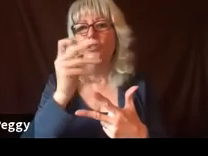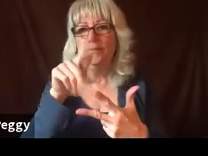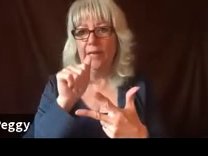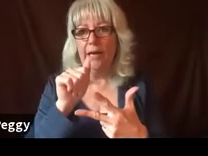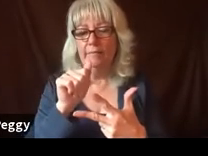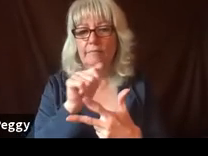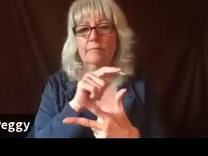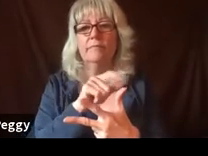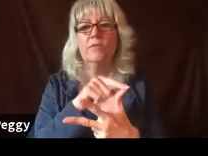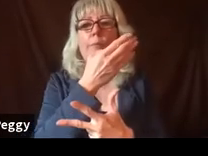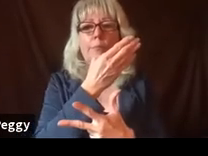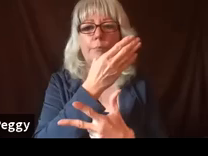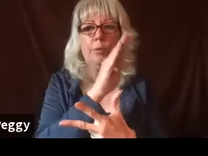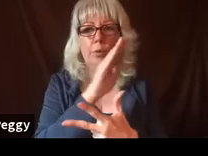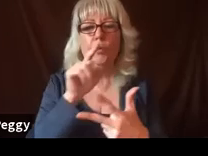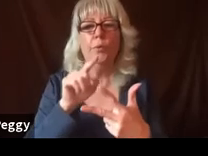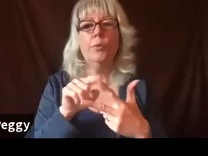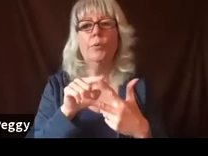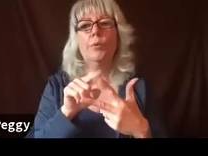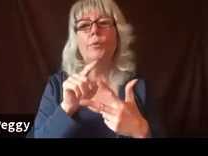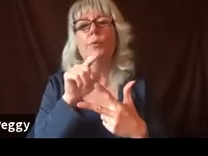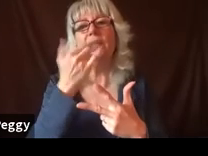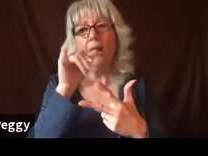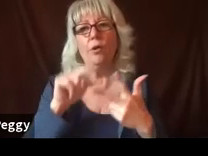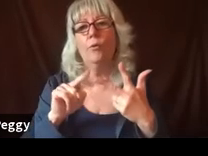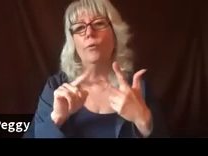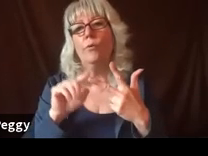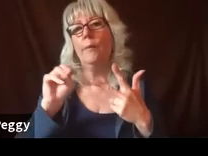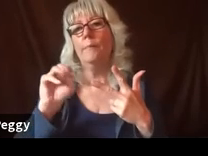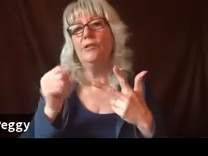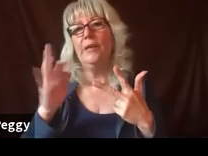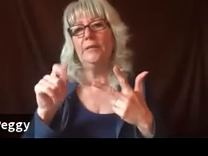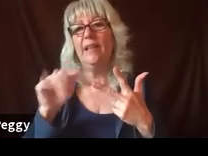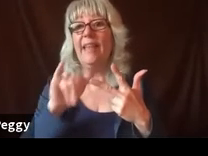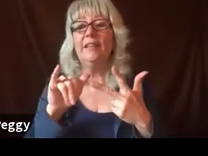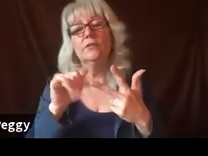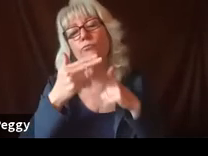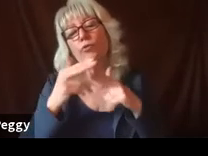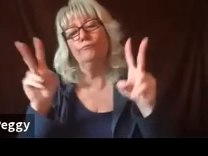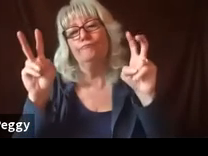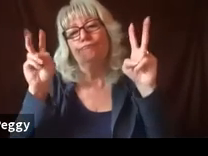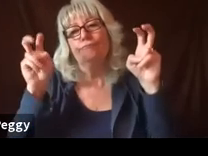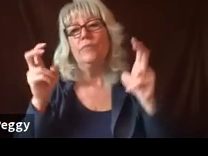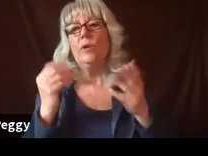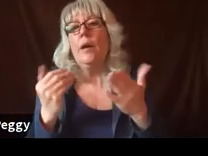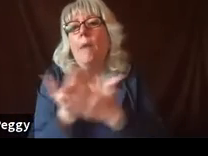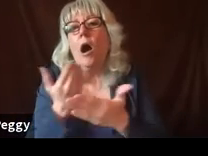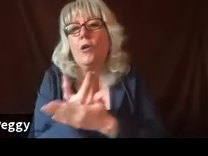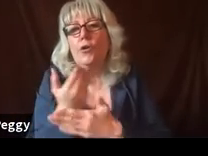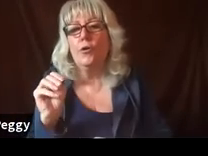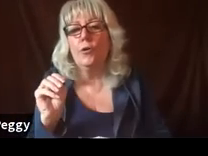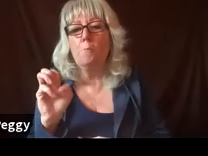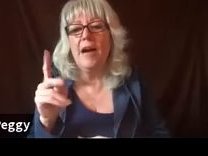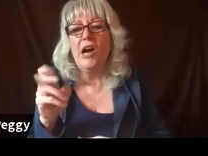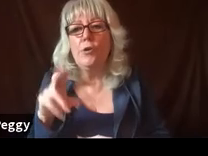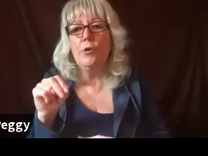of the printer's ink. So you got the very modern palette. And when you grab that